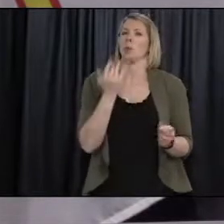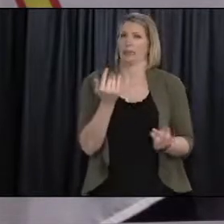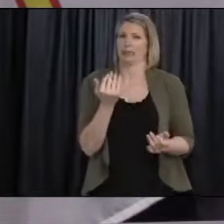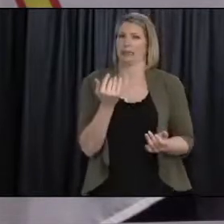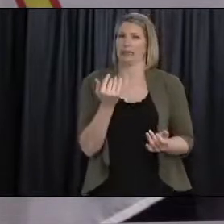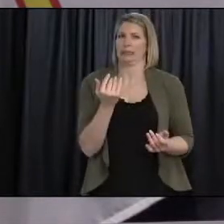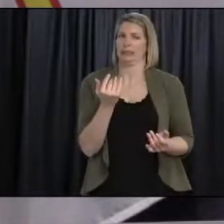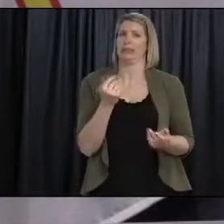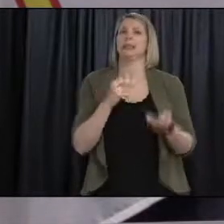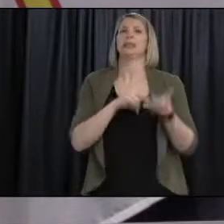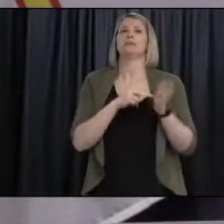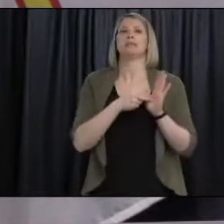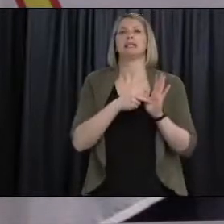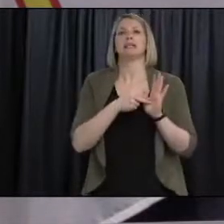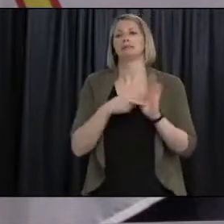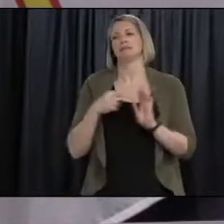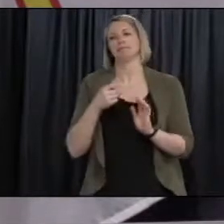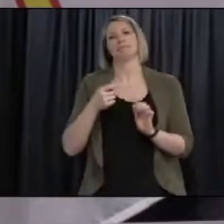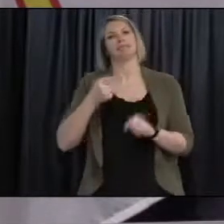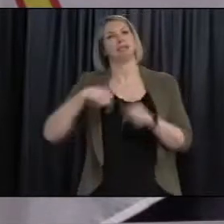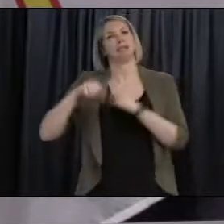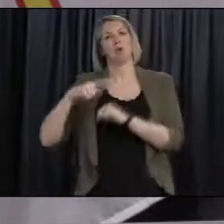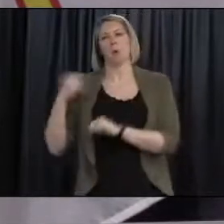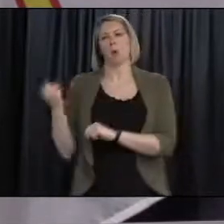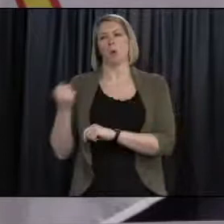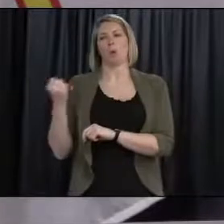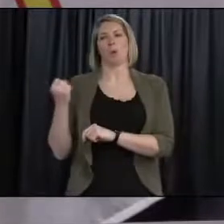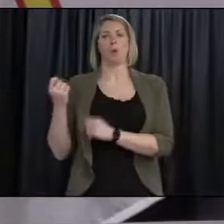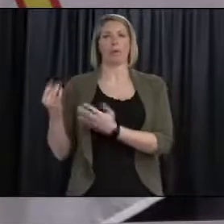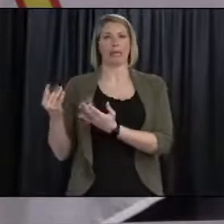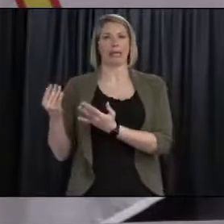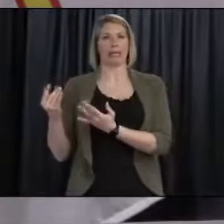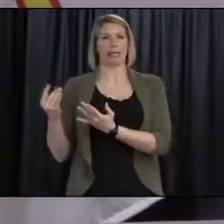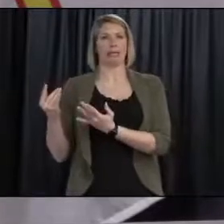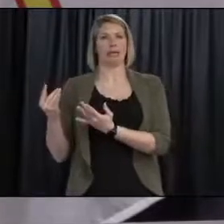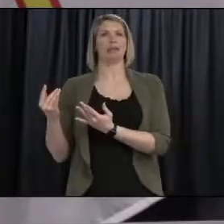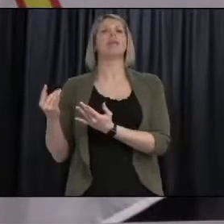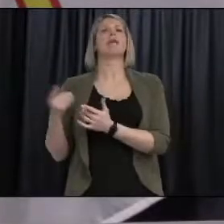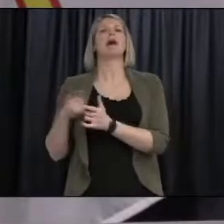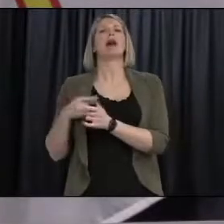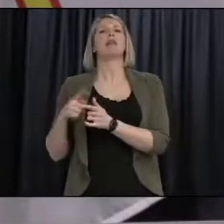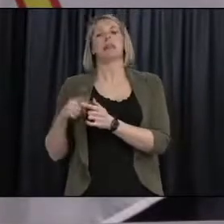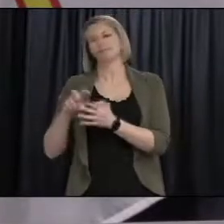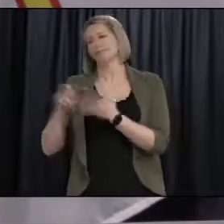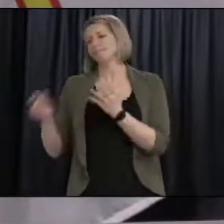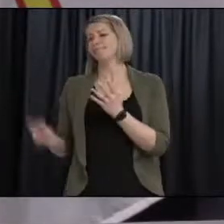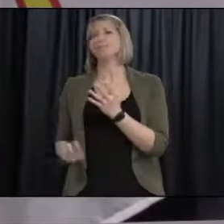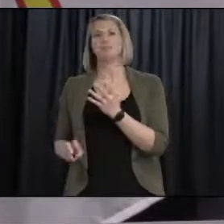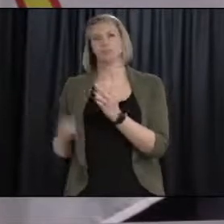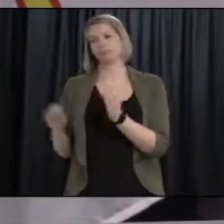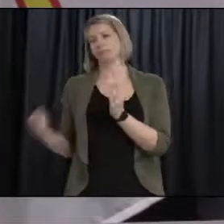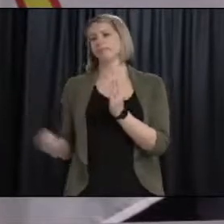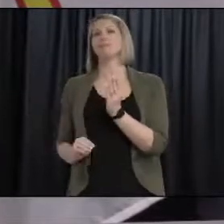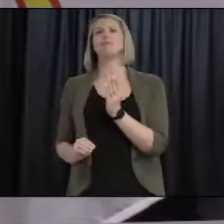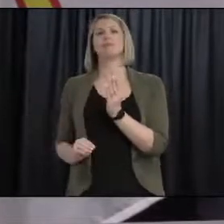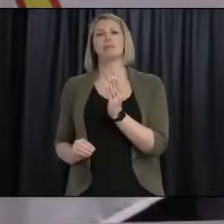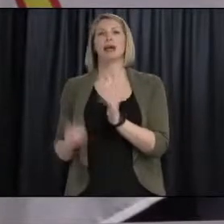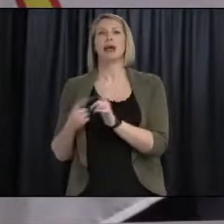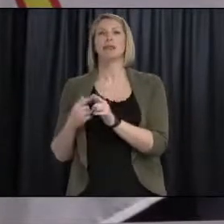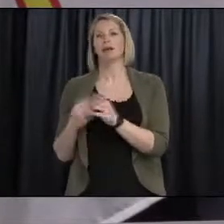be able to go back into the queue, and then it will likely be as a result of age that they will get recalled